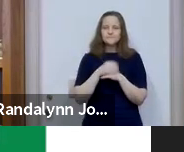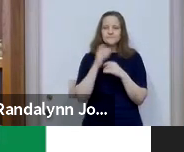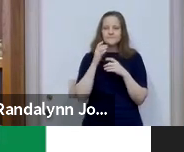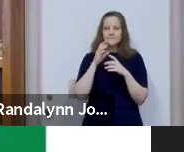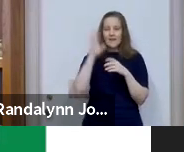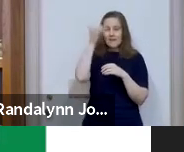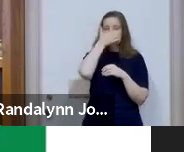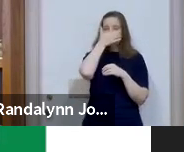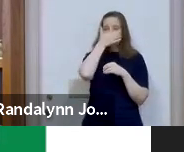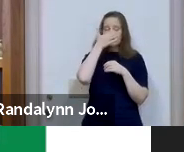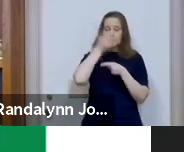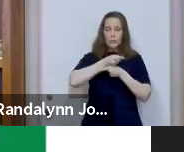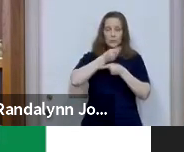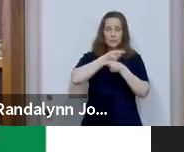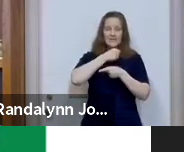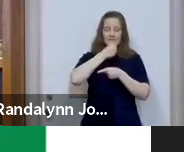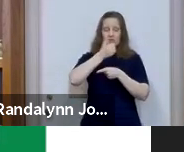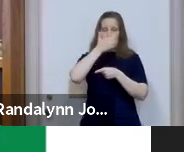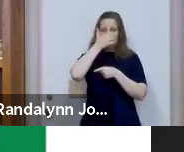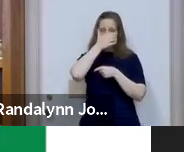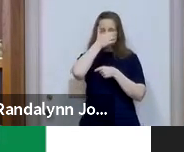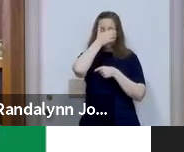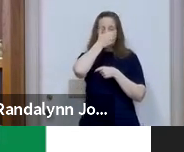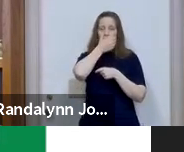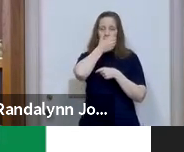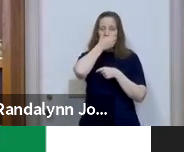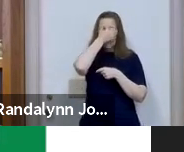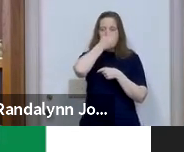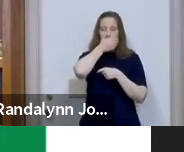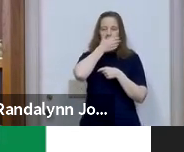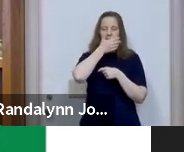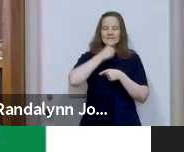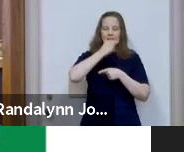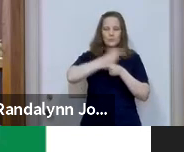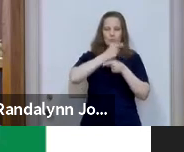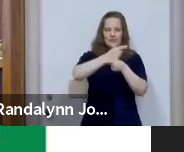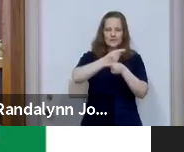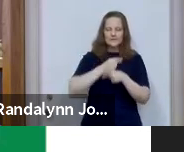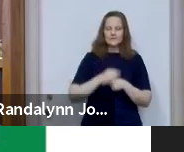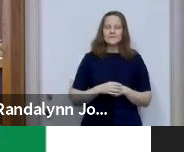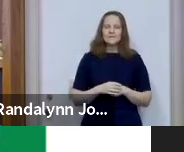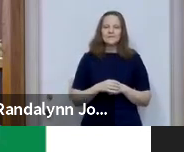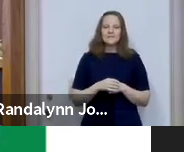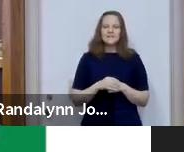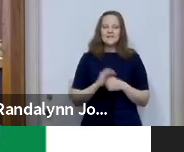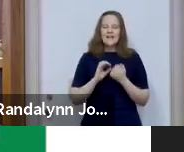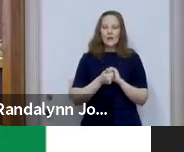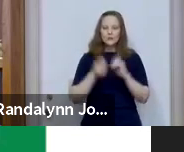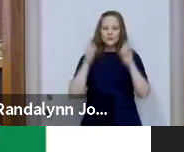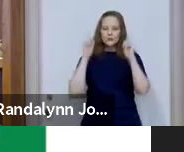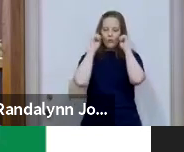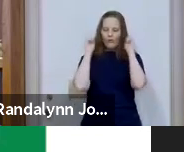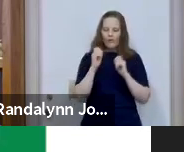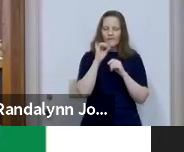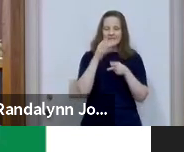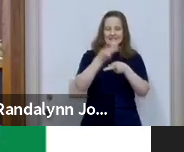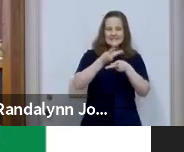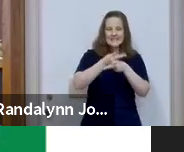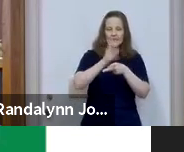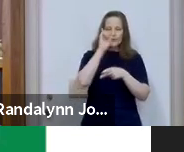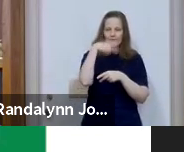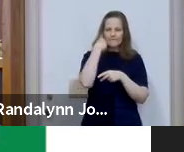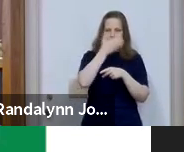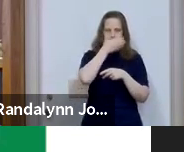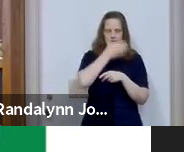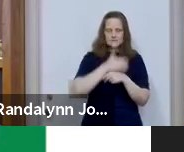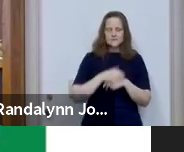face appropriately, how not to cover it appropriately, inappropriately, and how to remove it and how to take care of your face covering. So